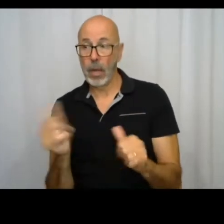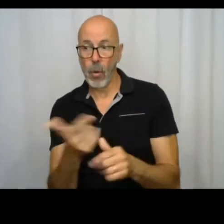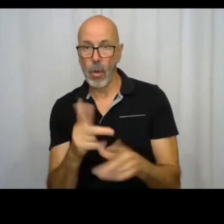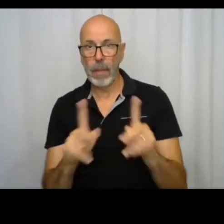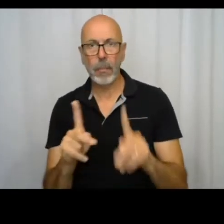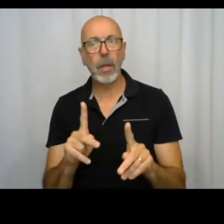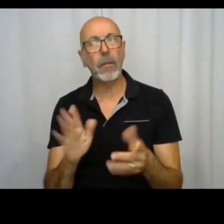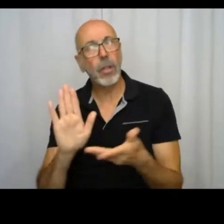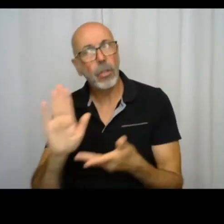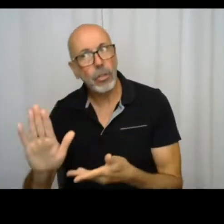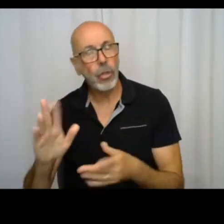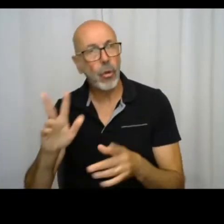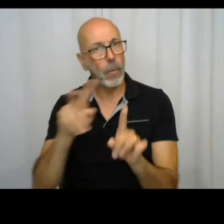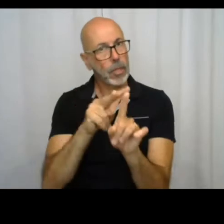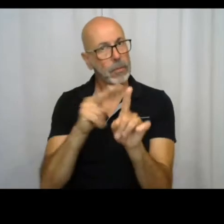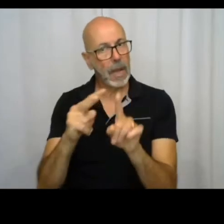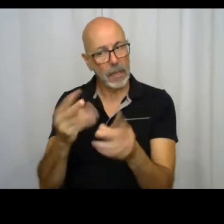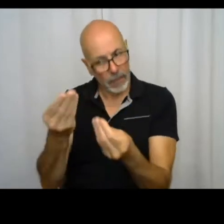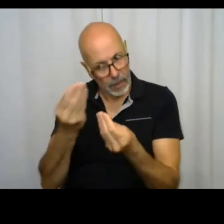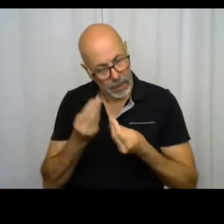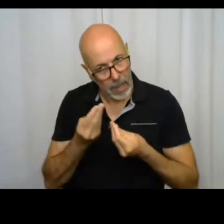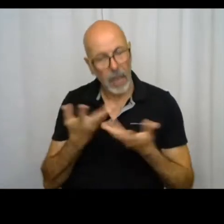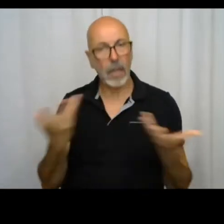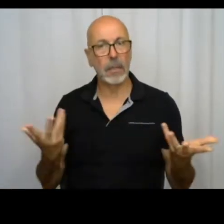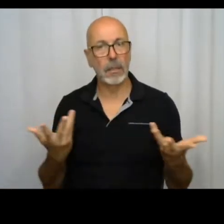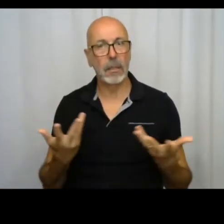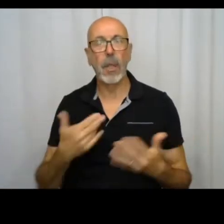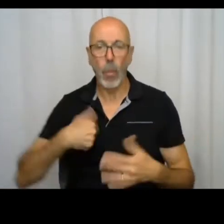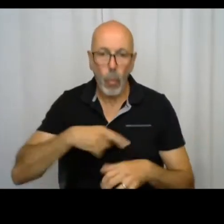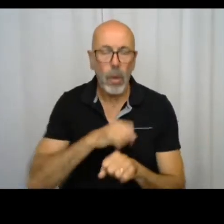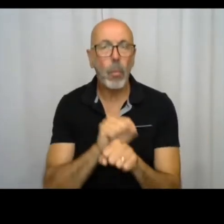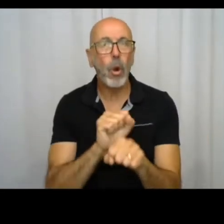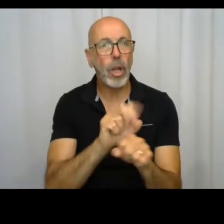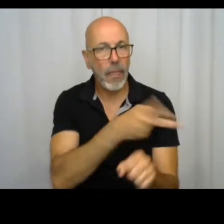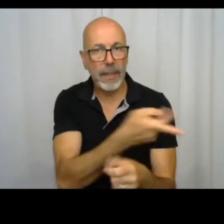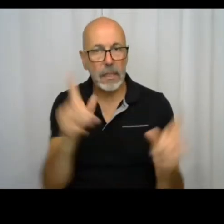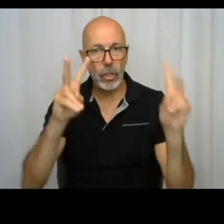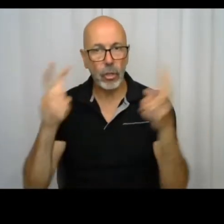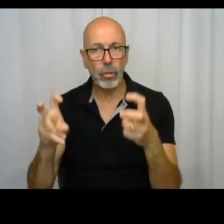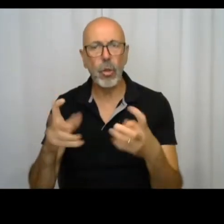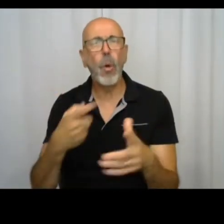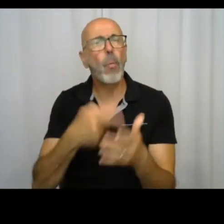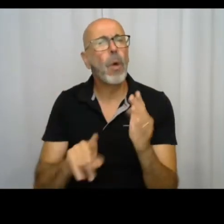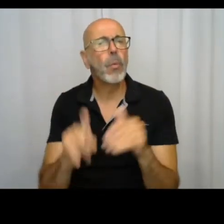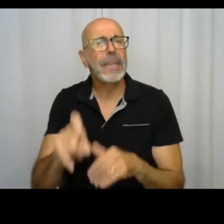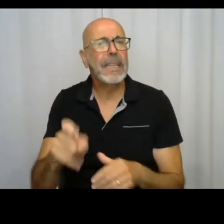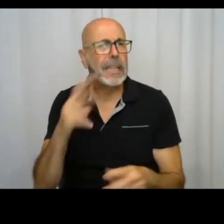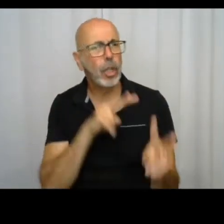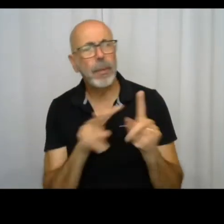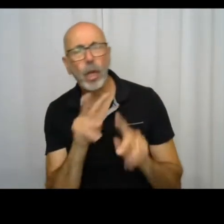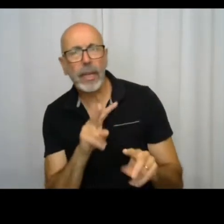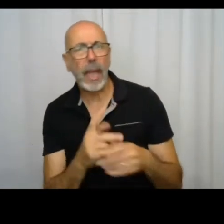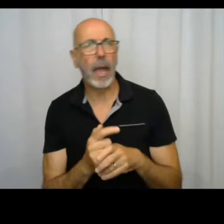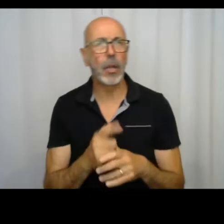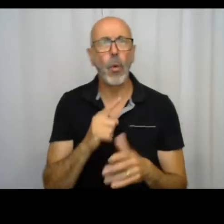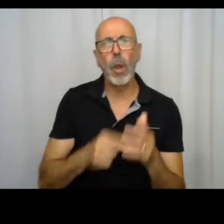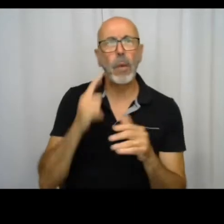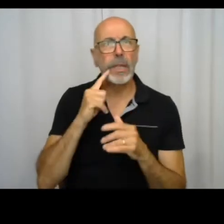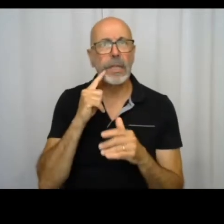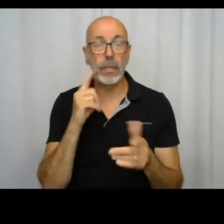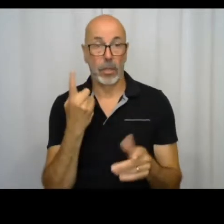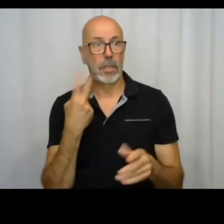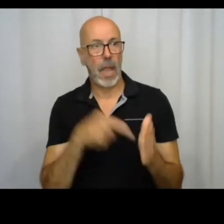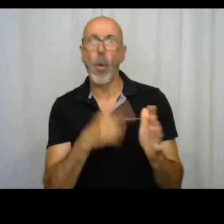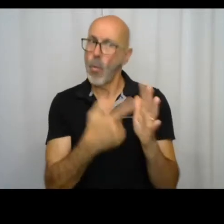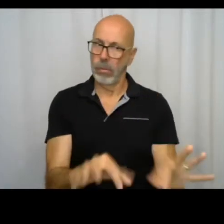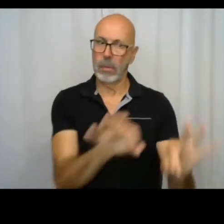your perspective to us as organizations that are working on these issues. What do we need to look out for? What do we need to flag? Issues